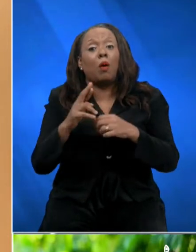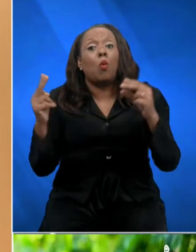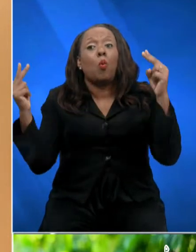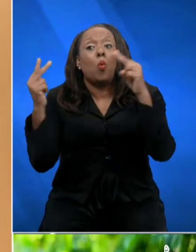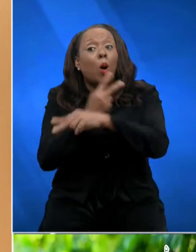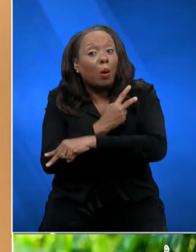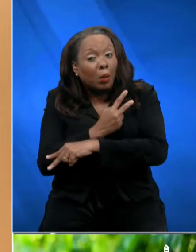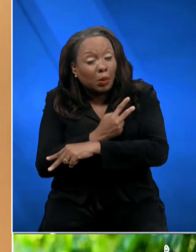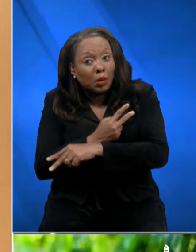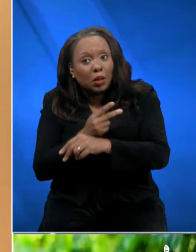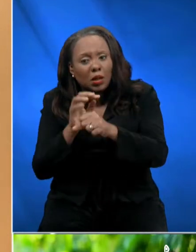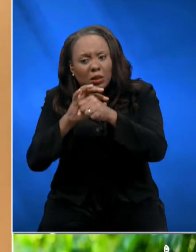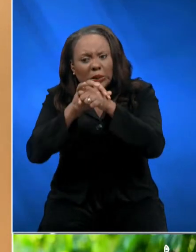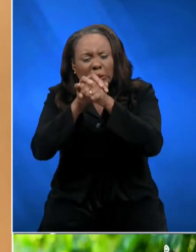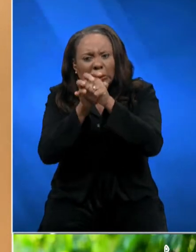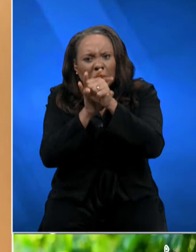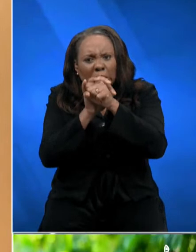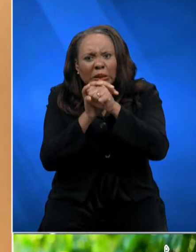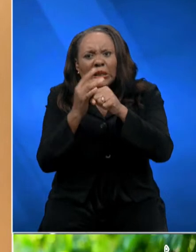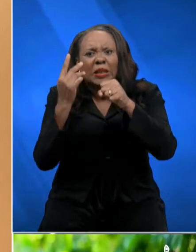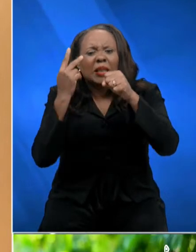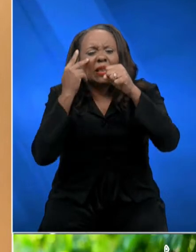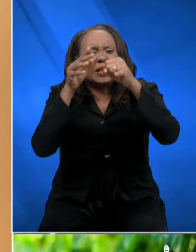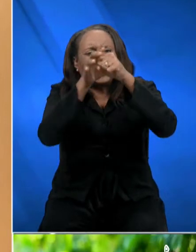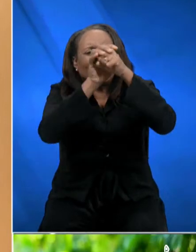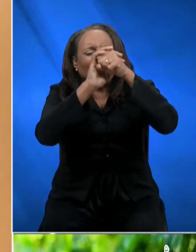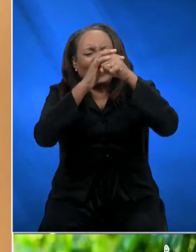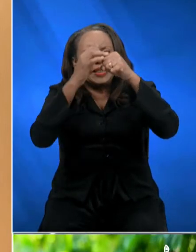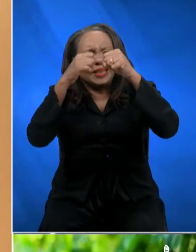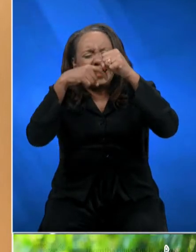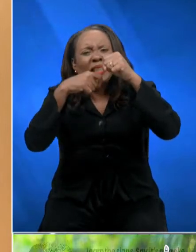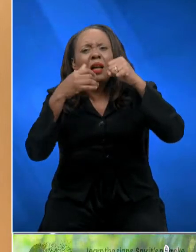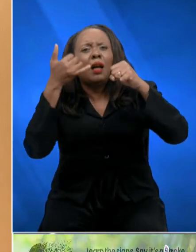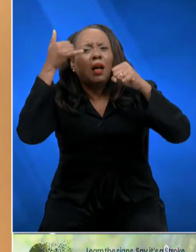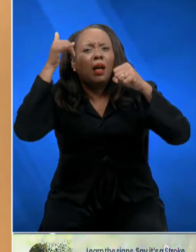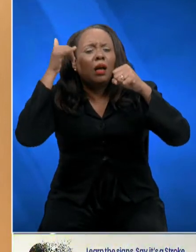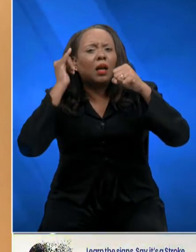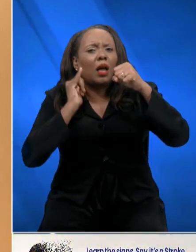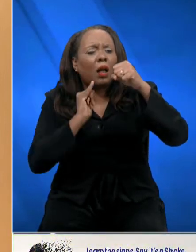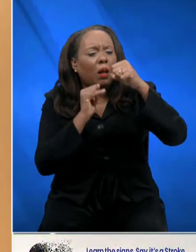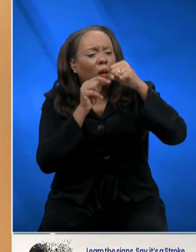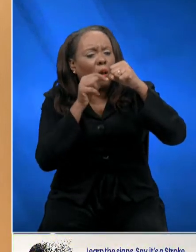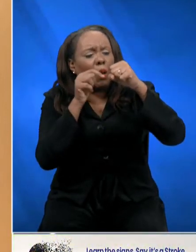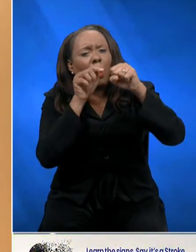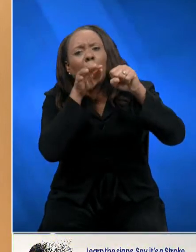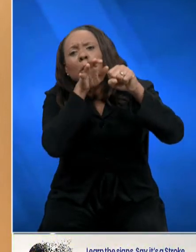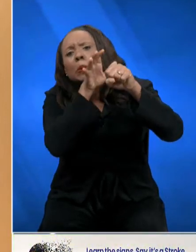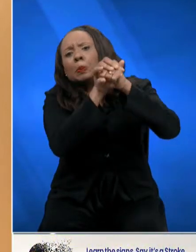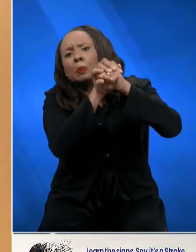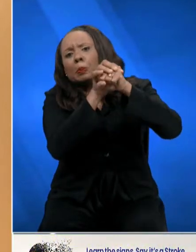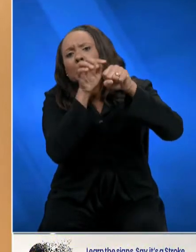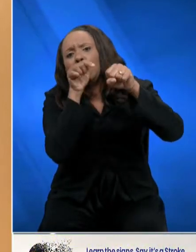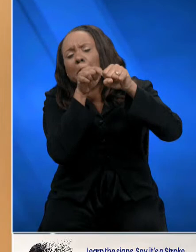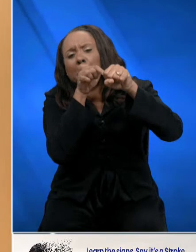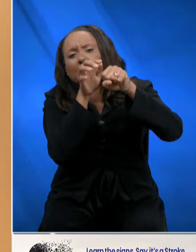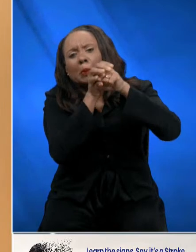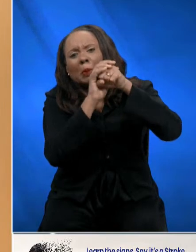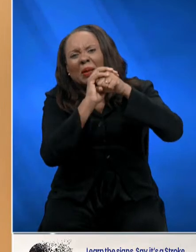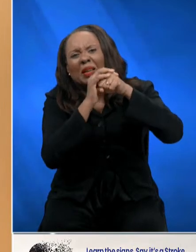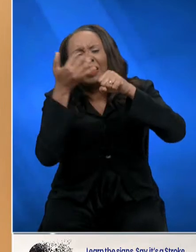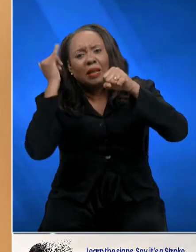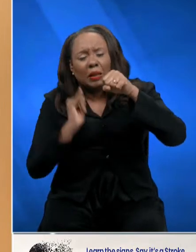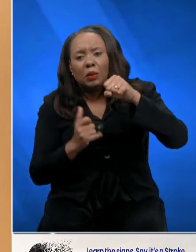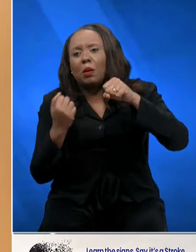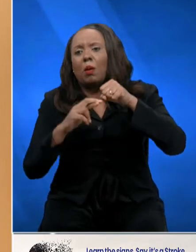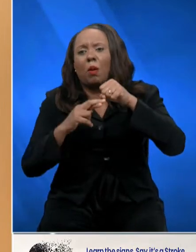of leakage, where you see these kind of yellow exudates at the back of the eye, or you can see more evidence of bleeding